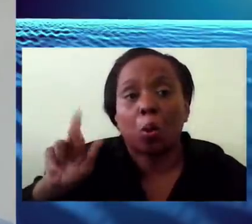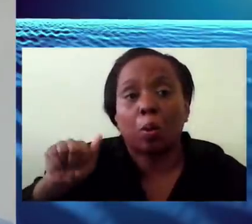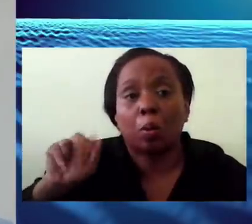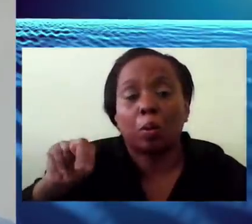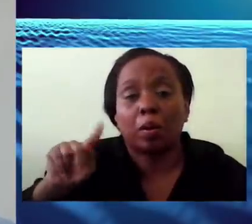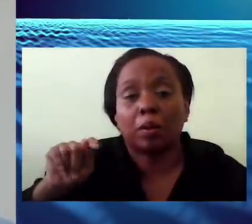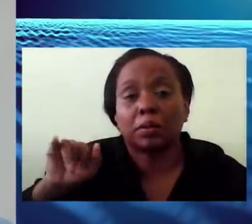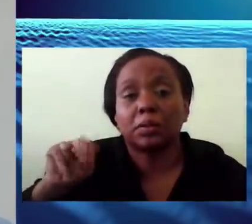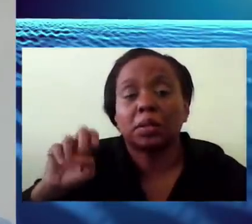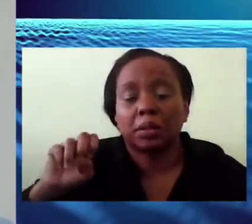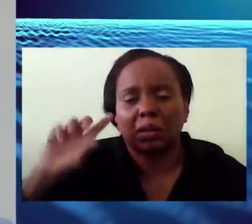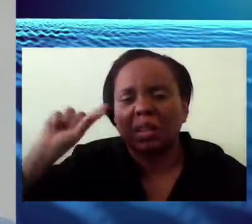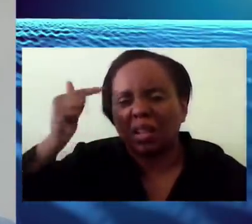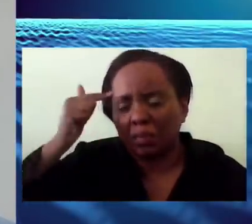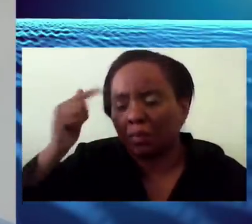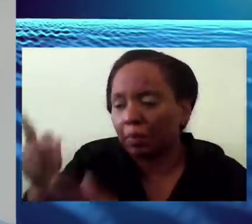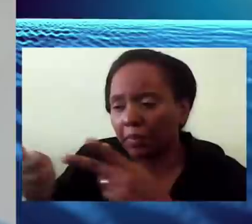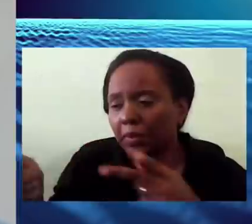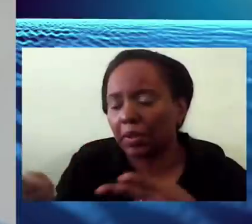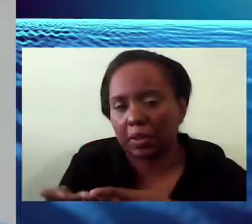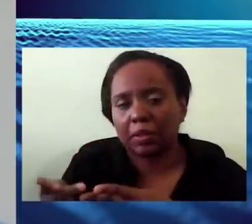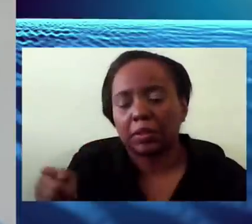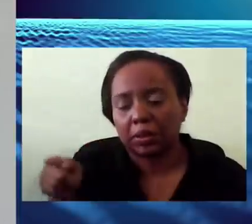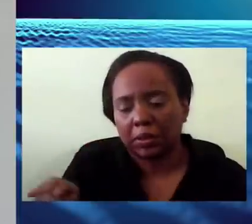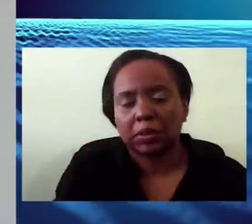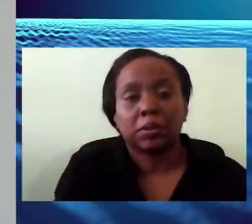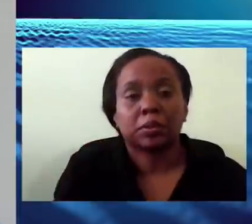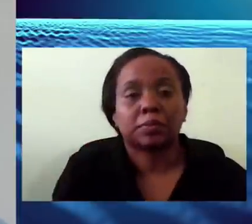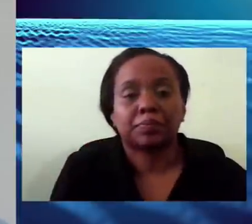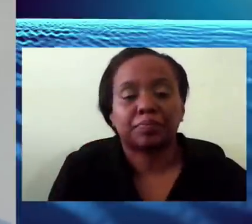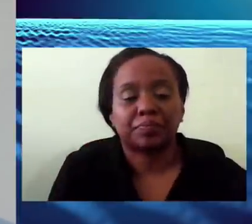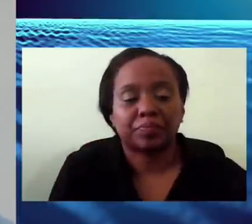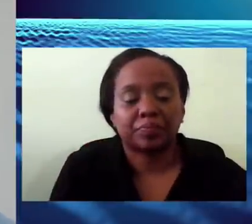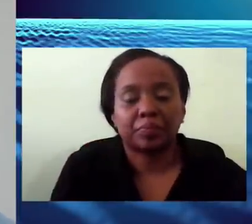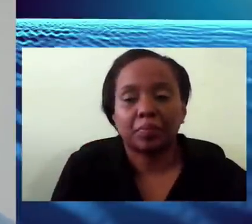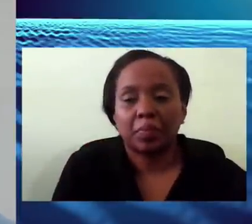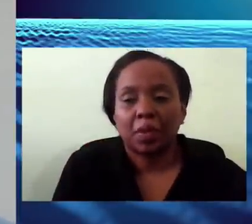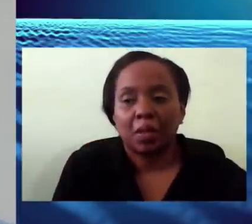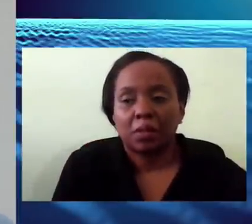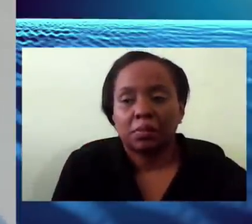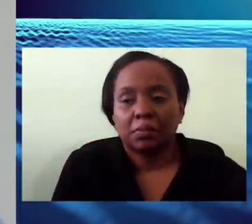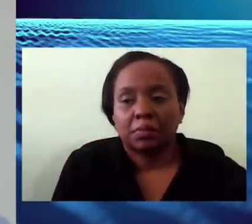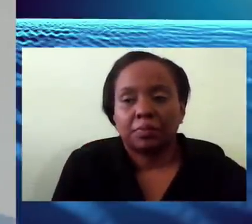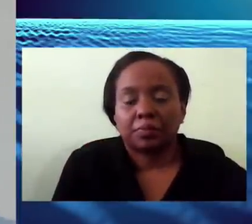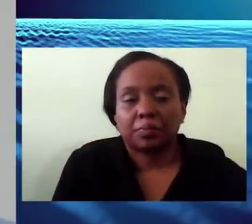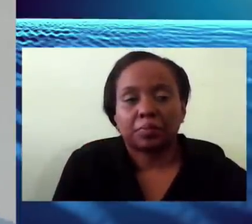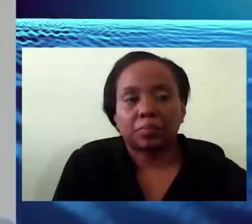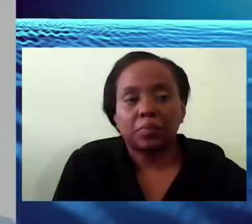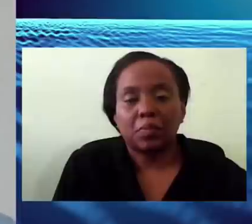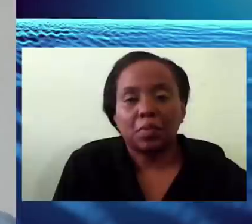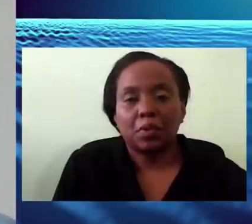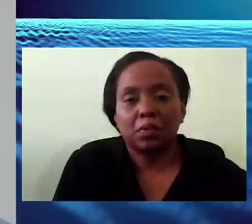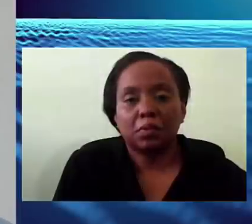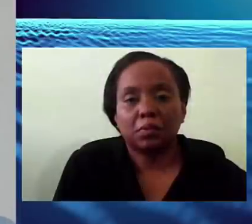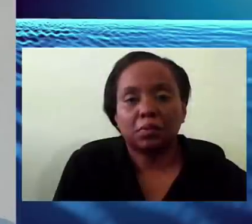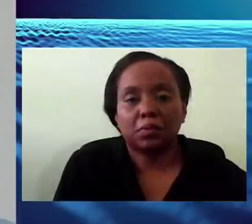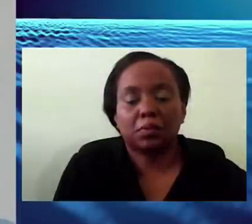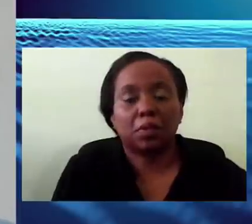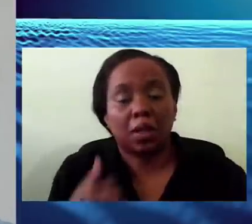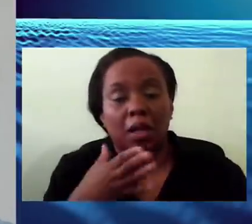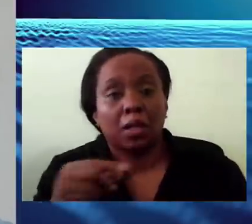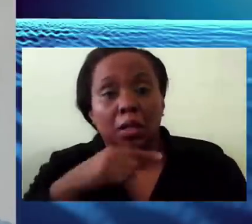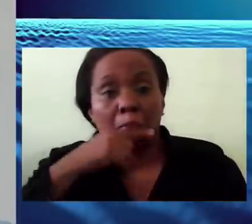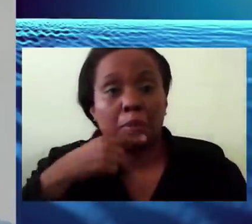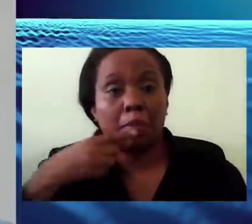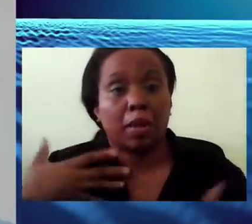facility. And as investigations by the public health teams continues,